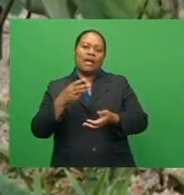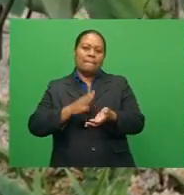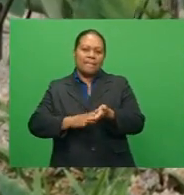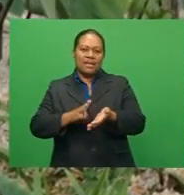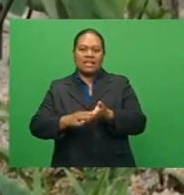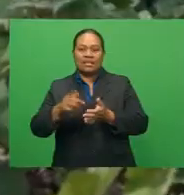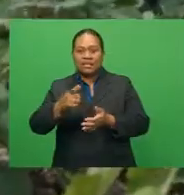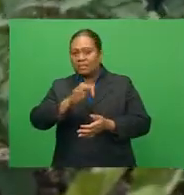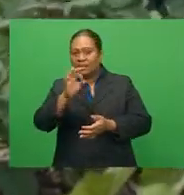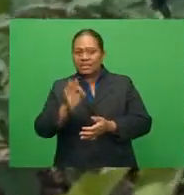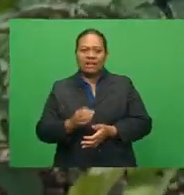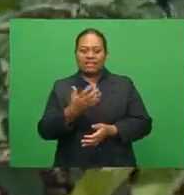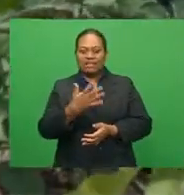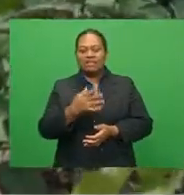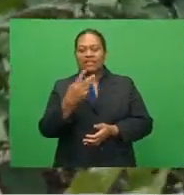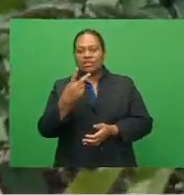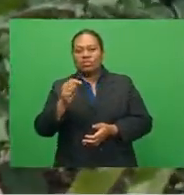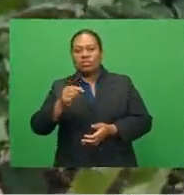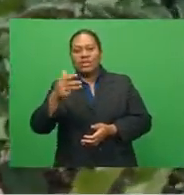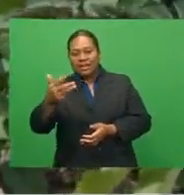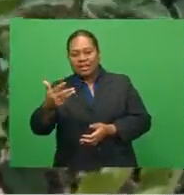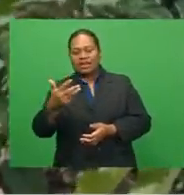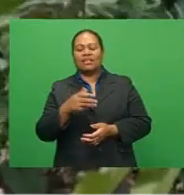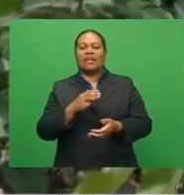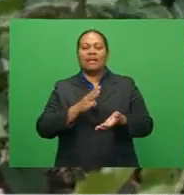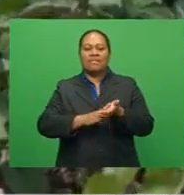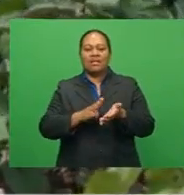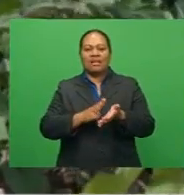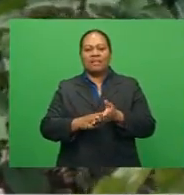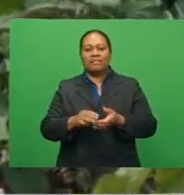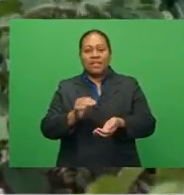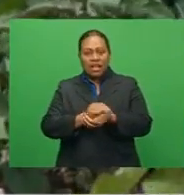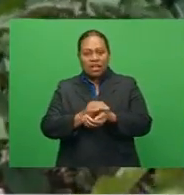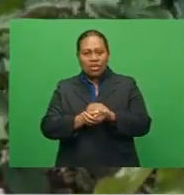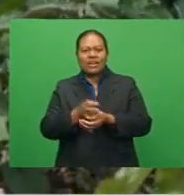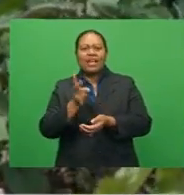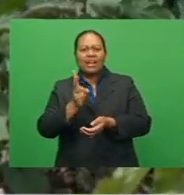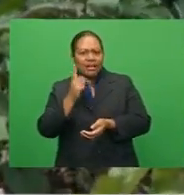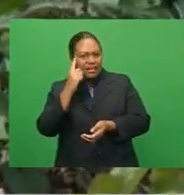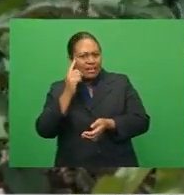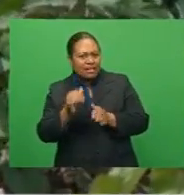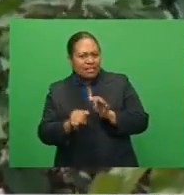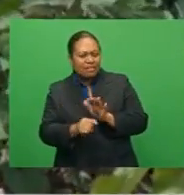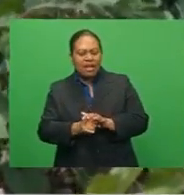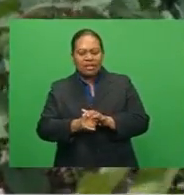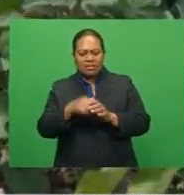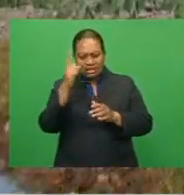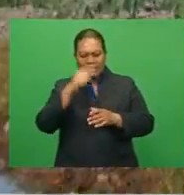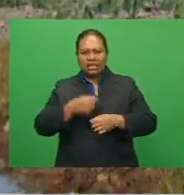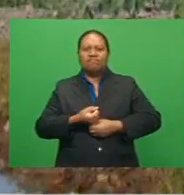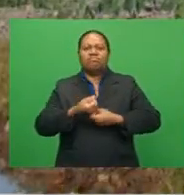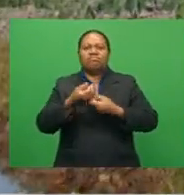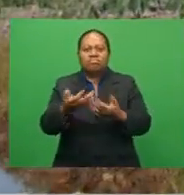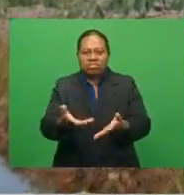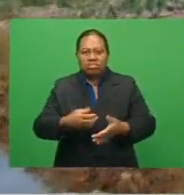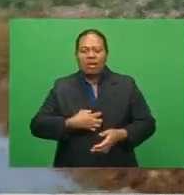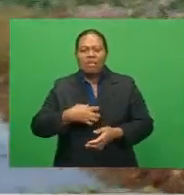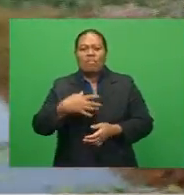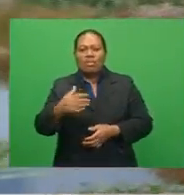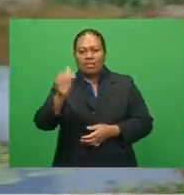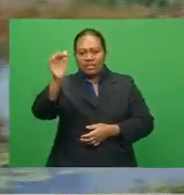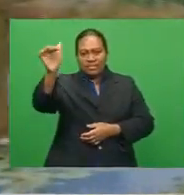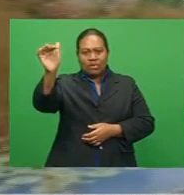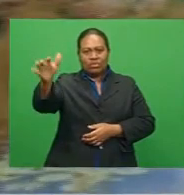7% of 52.9 million respectively. Yangona was again identified as a possible major contributor in the near future